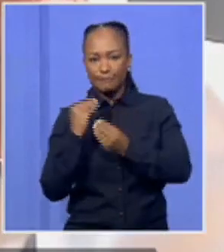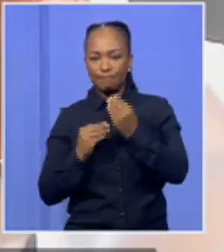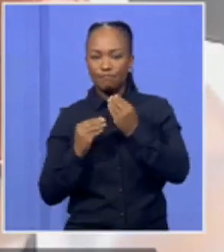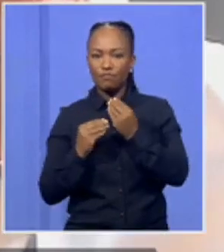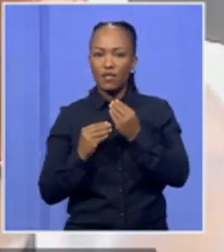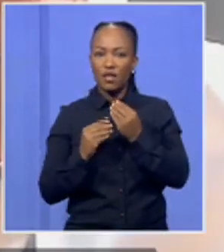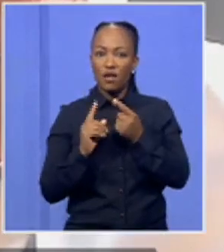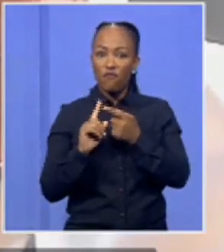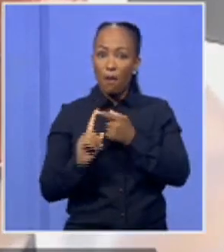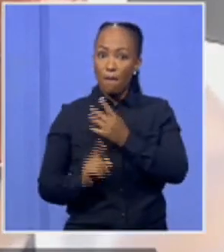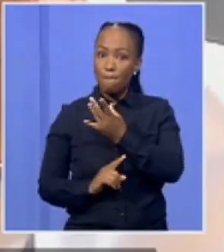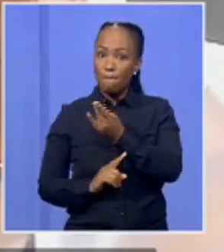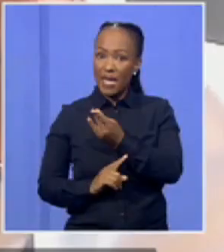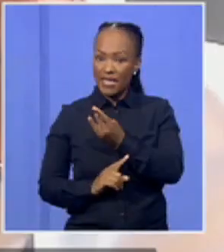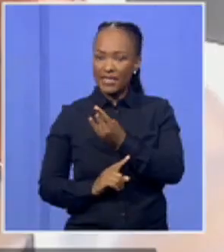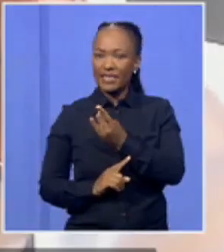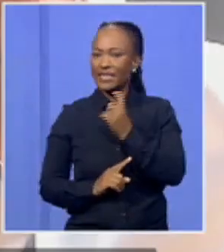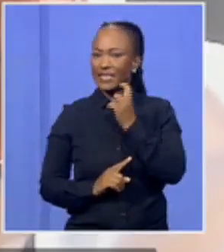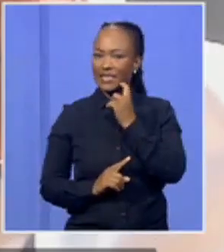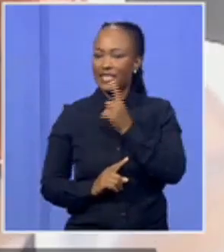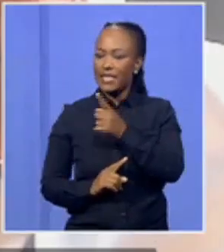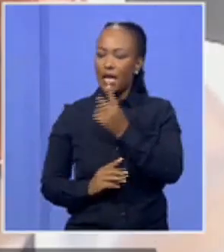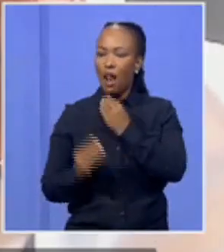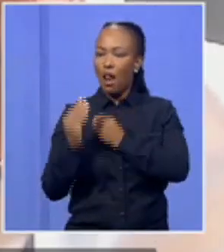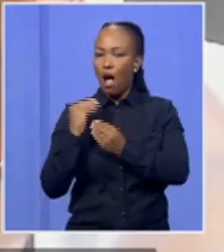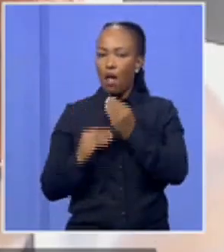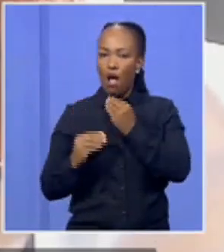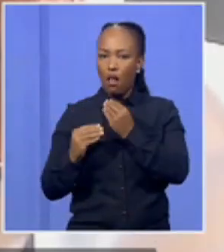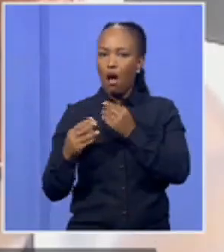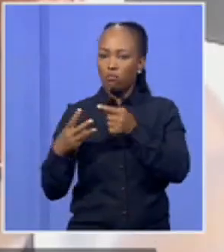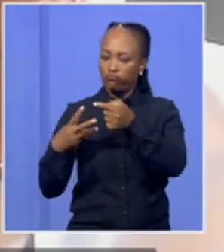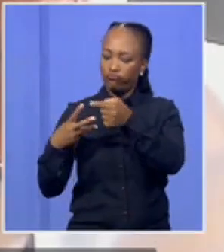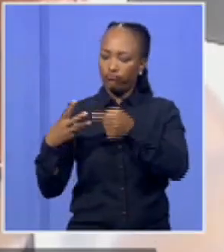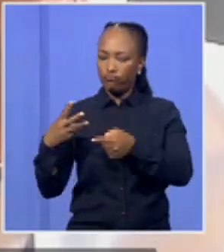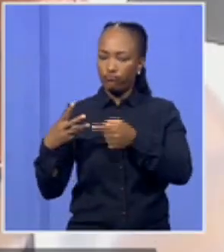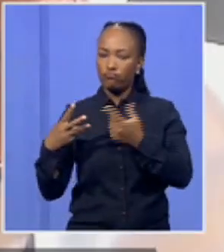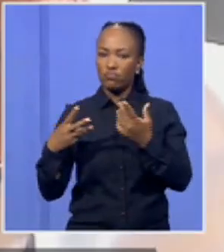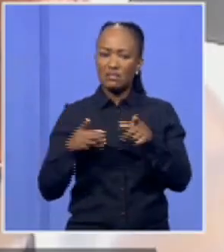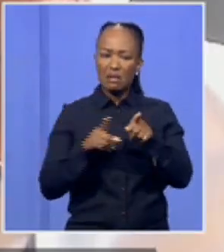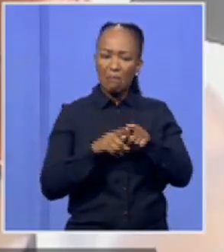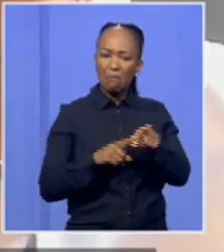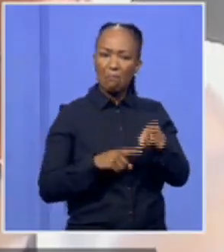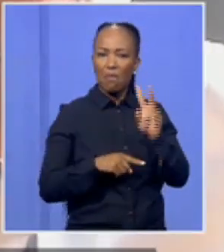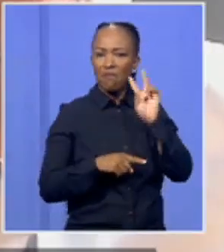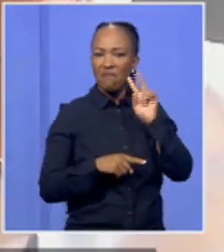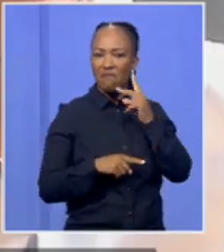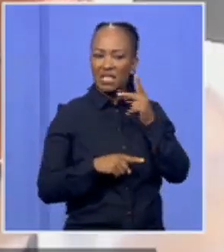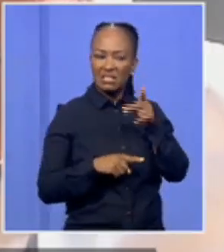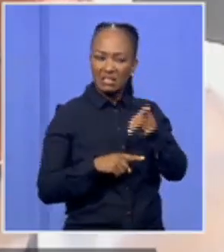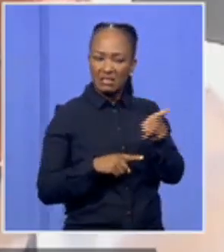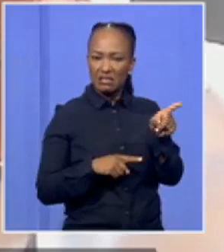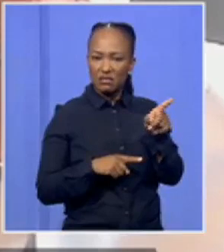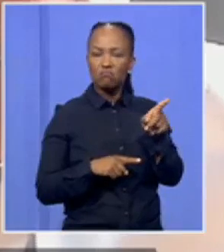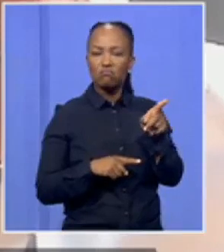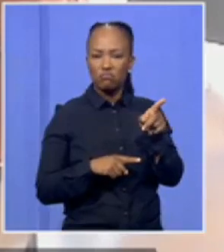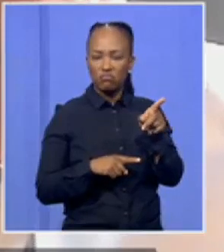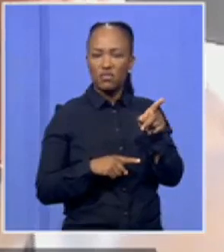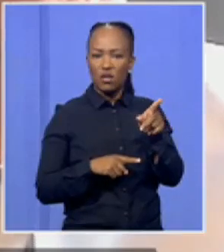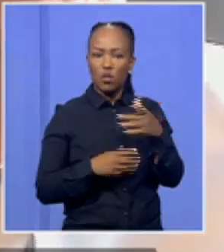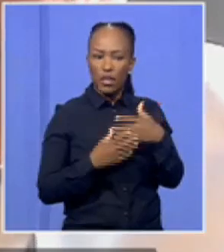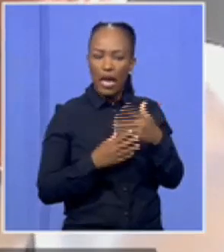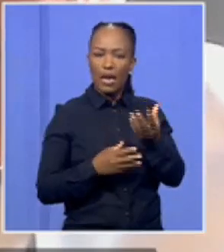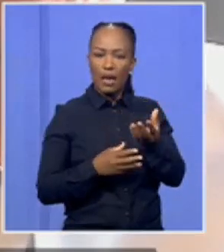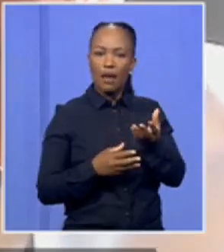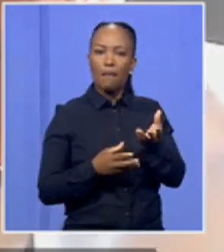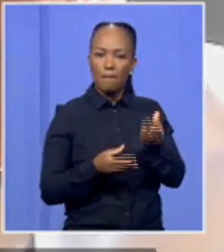then take them up very easily. We can also find them in plant sources, but they are a little bit harder to absorb for our body, so we really need